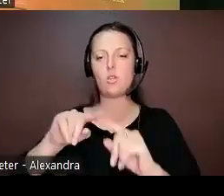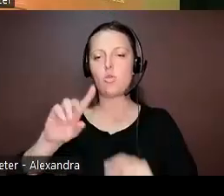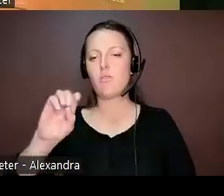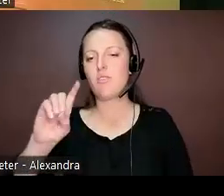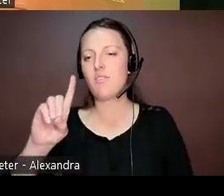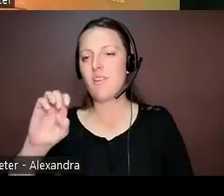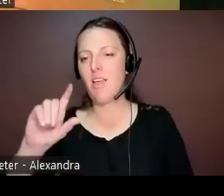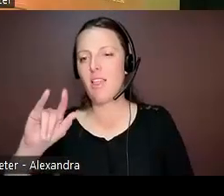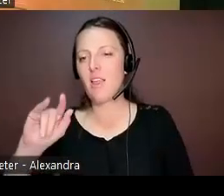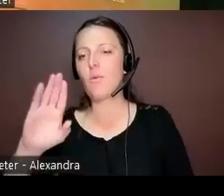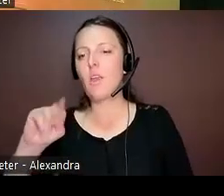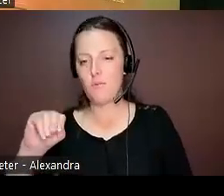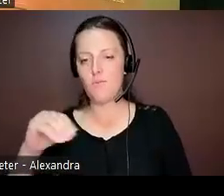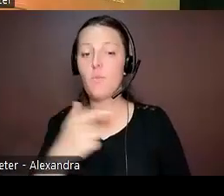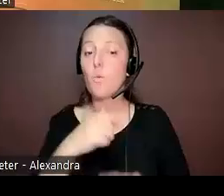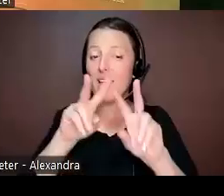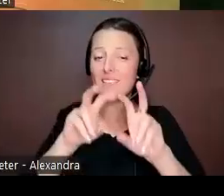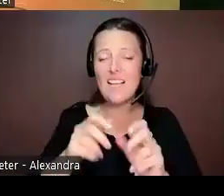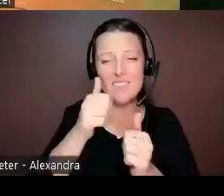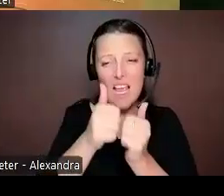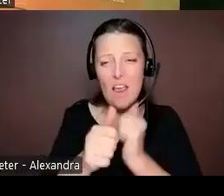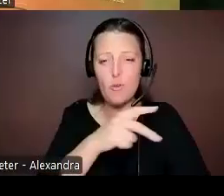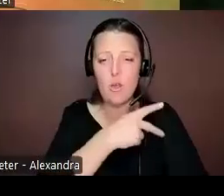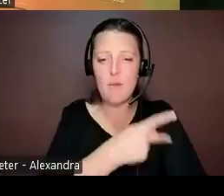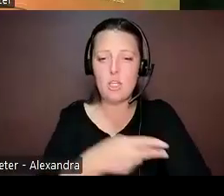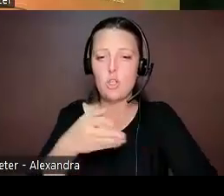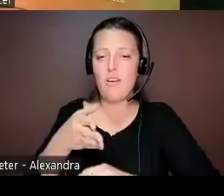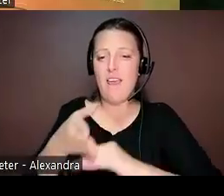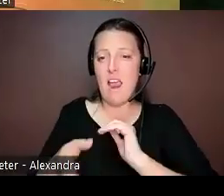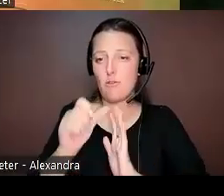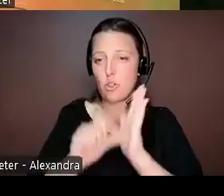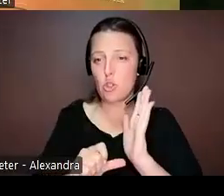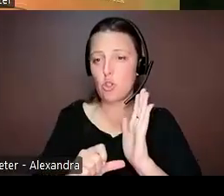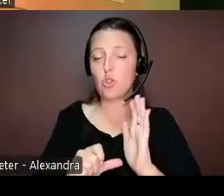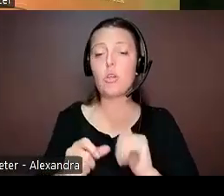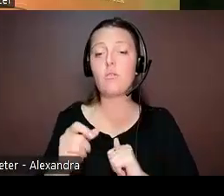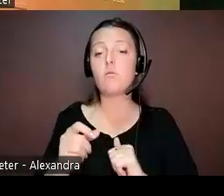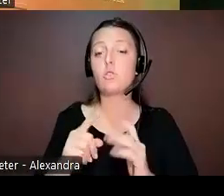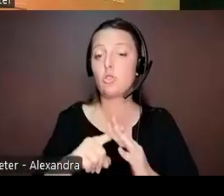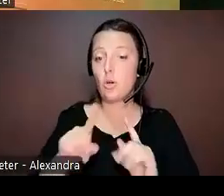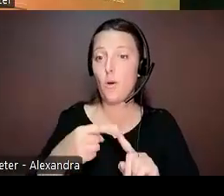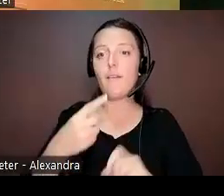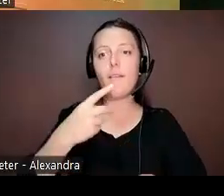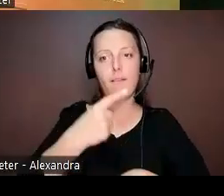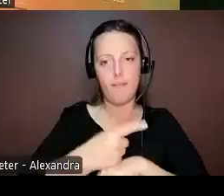after surgery from day 2 to time of discharge with clinicians,